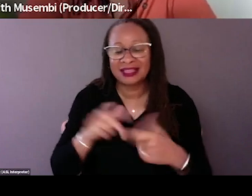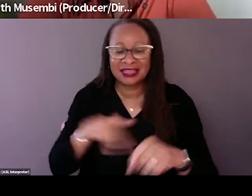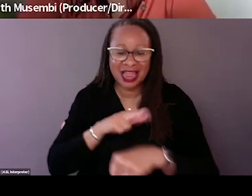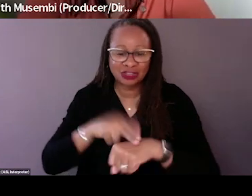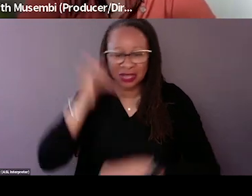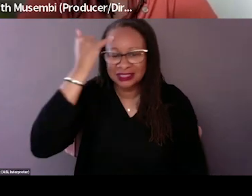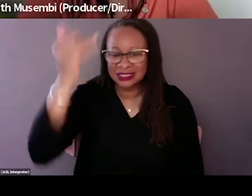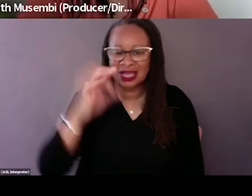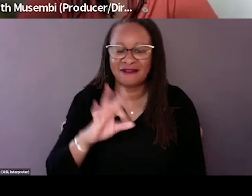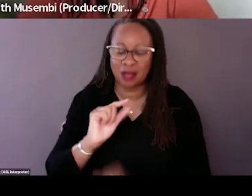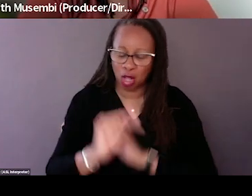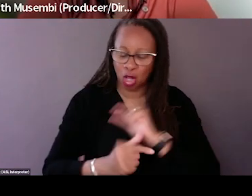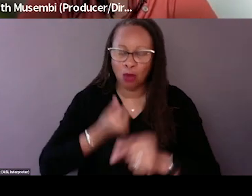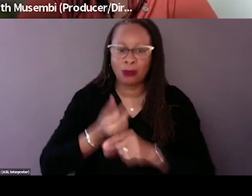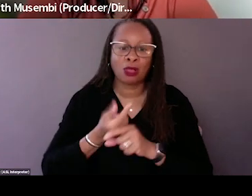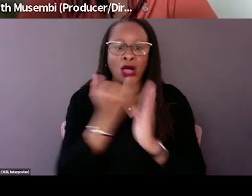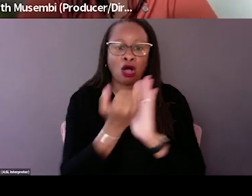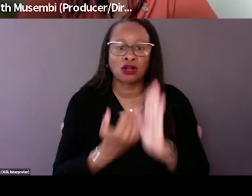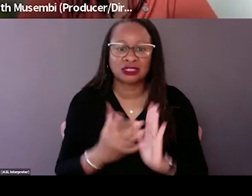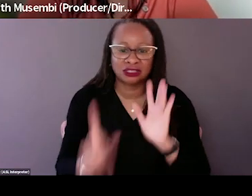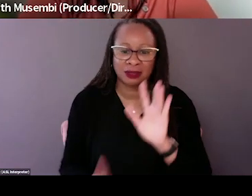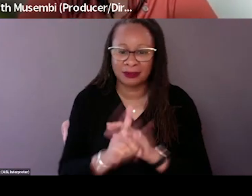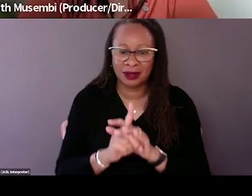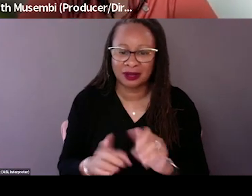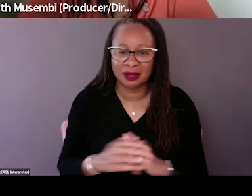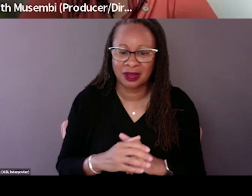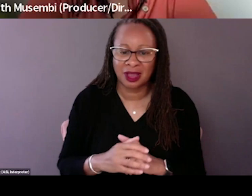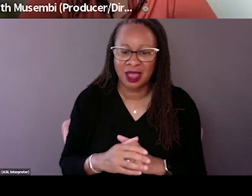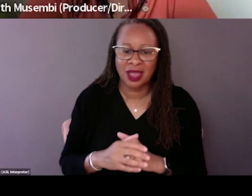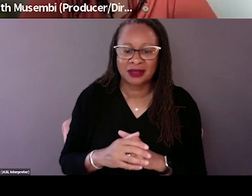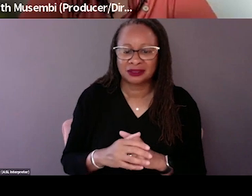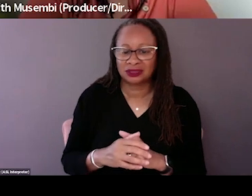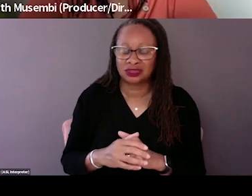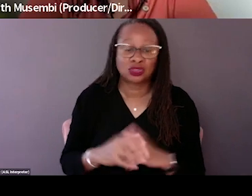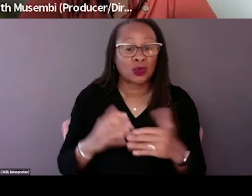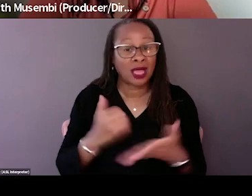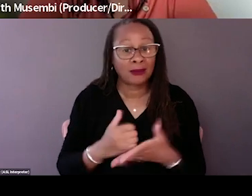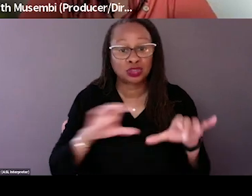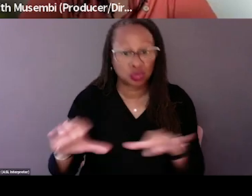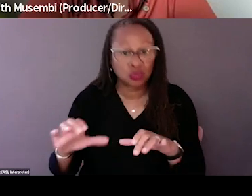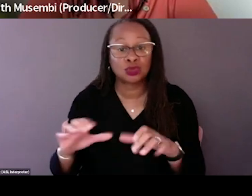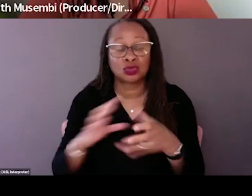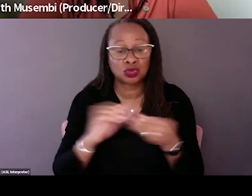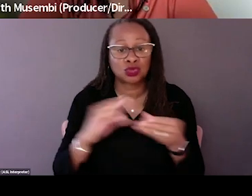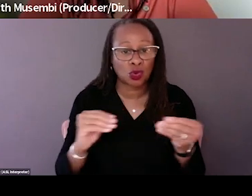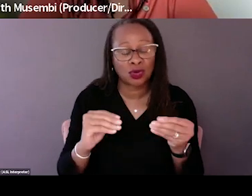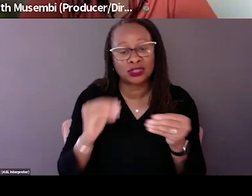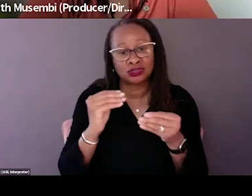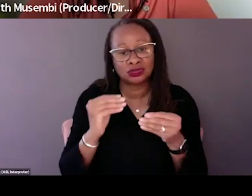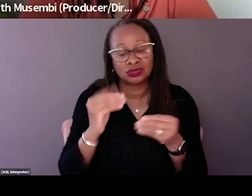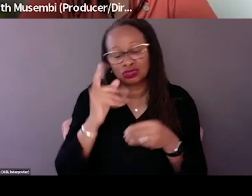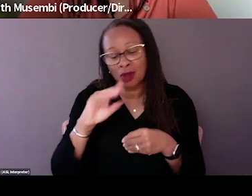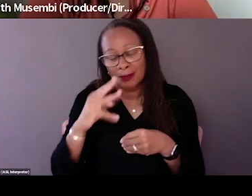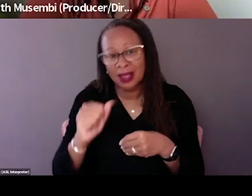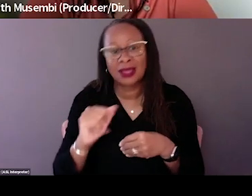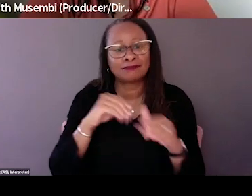global artists came up as needle drop moments to help us do the storytelling, which is sort of, you know, borrowed from drama as a technique.